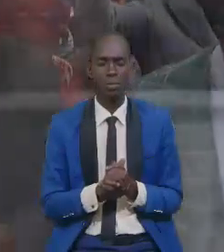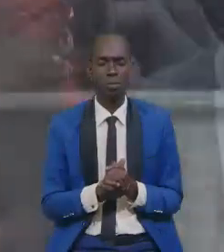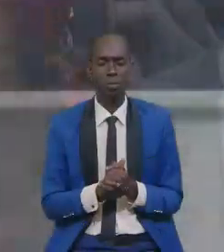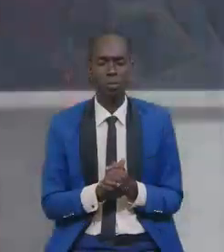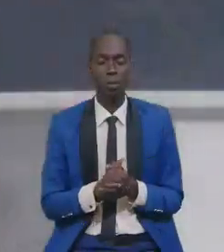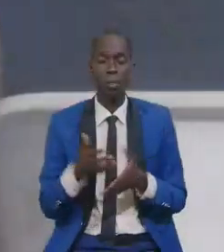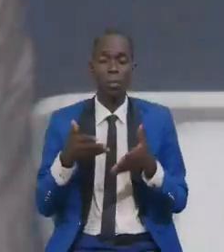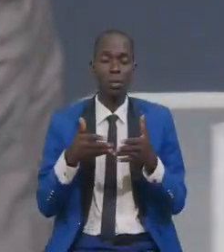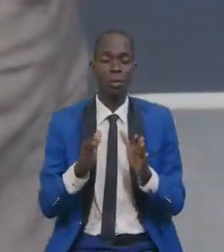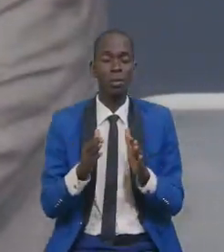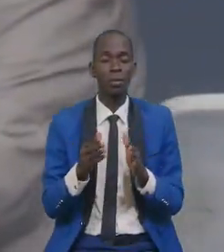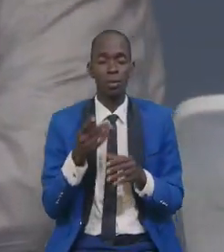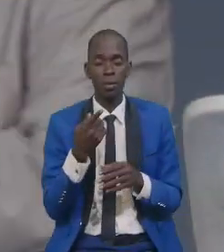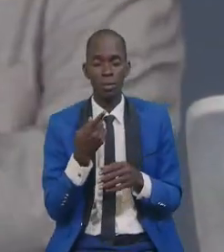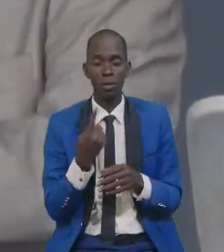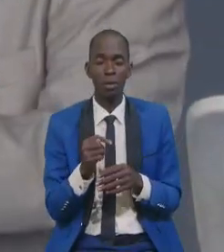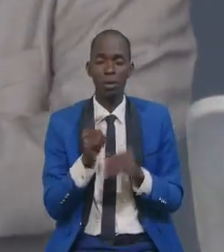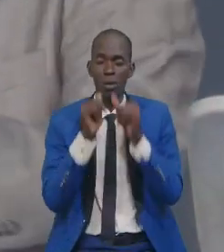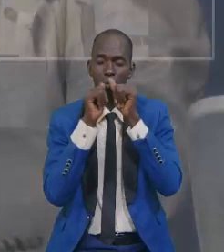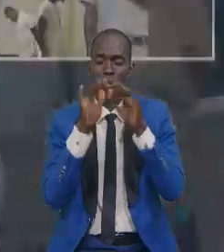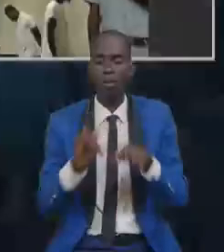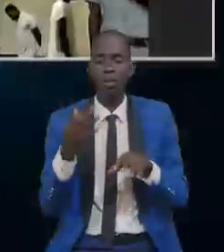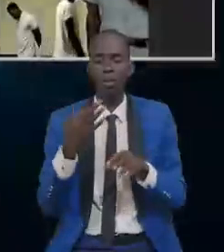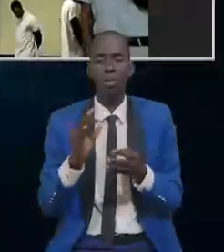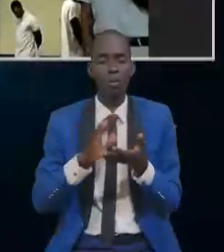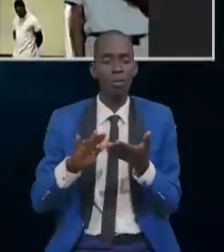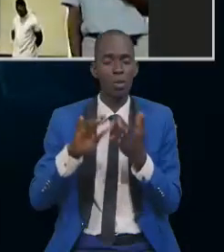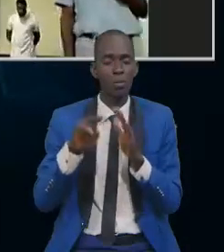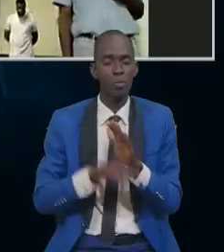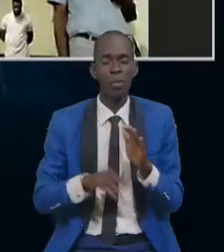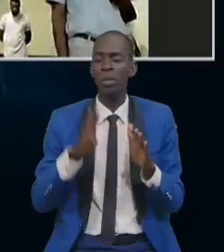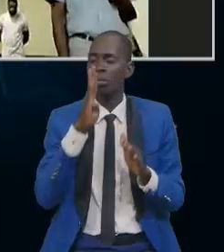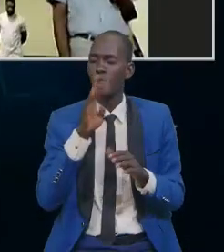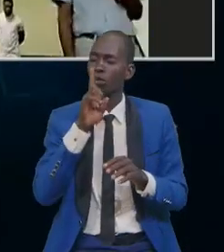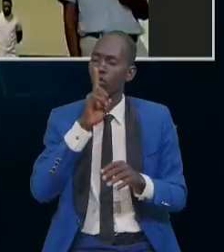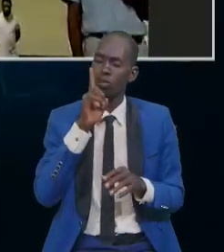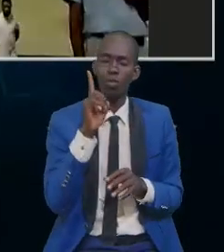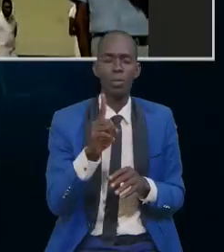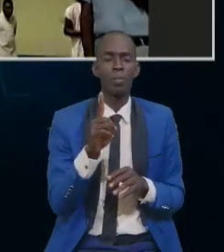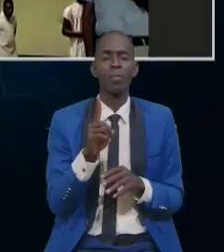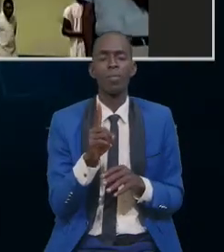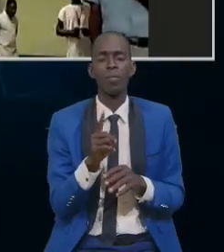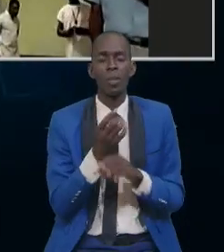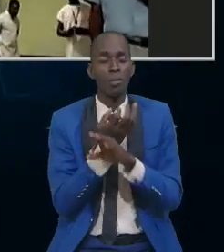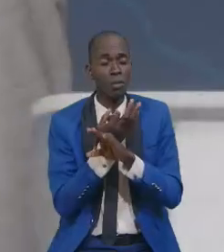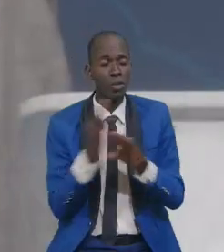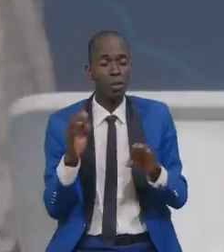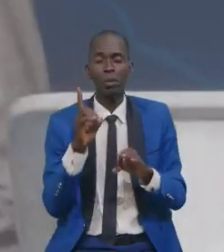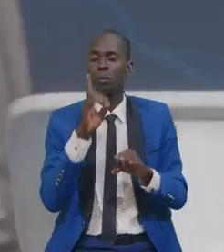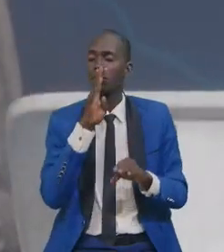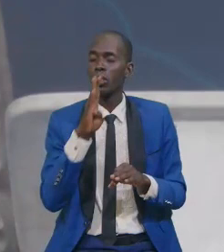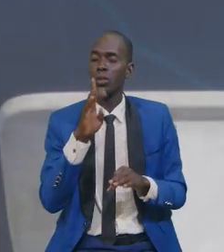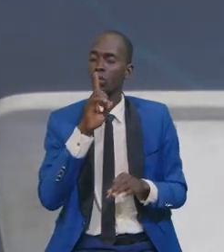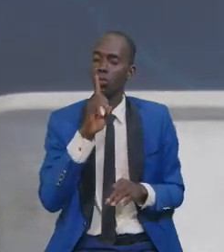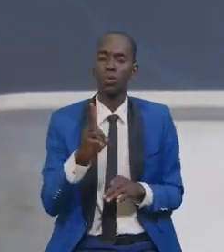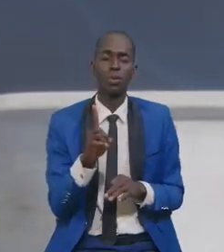Let the blessing of forgiveness be real. Amen. Of freedom be real.